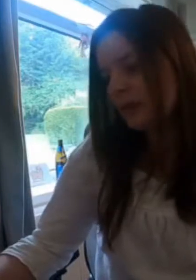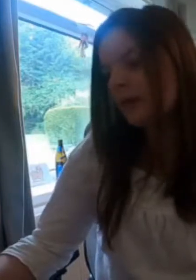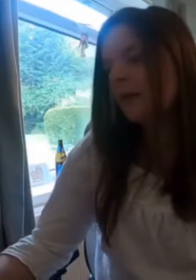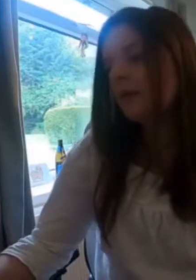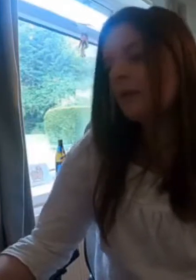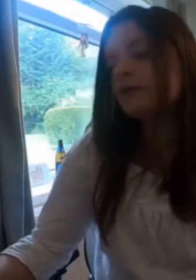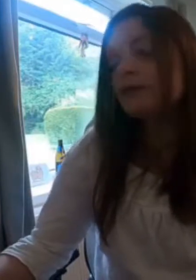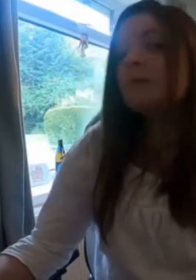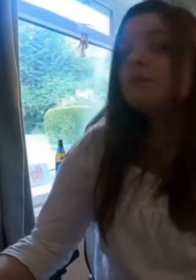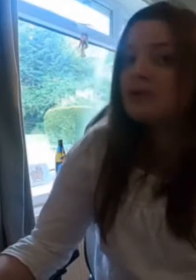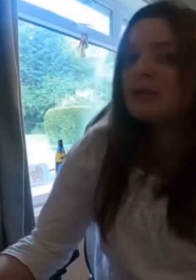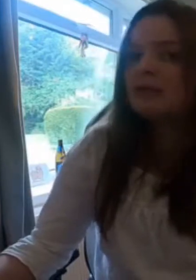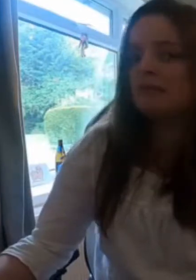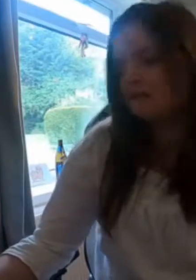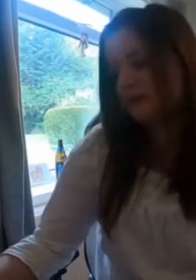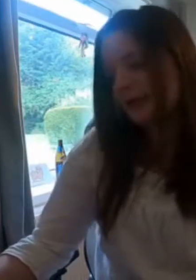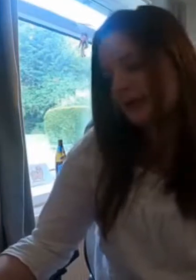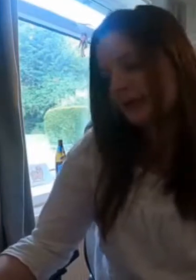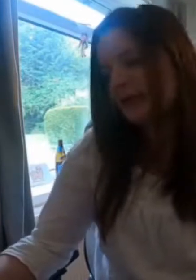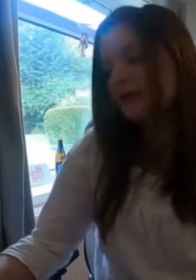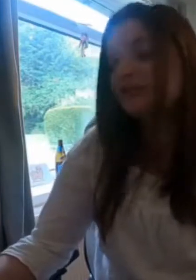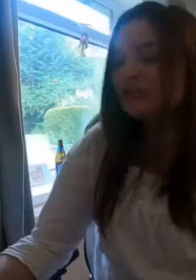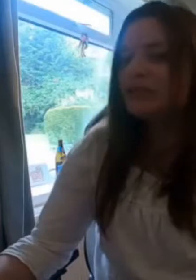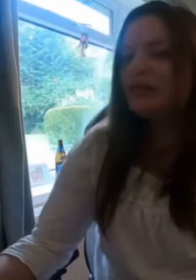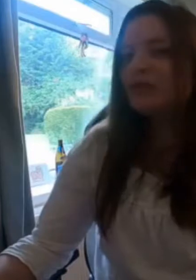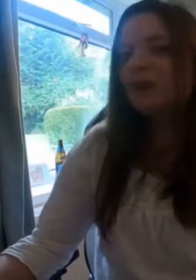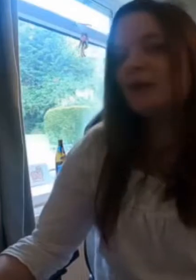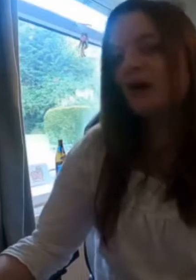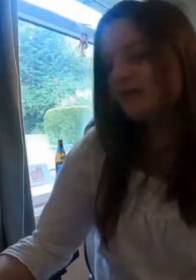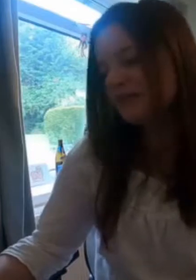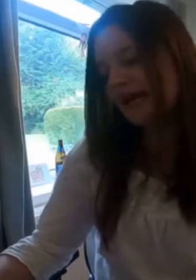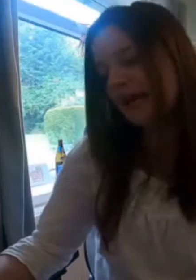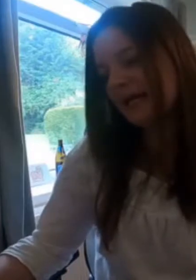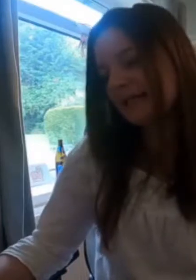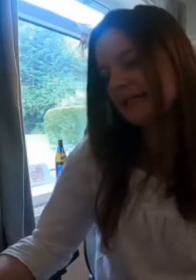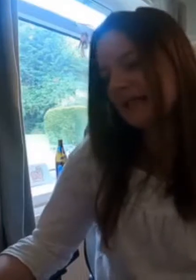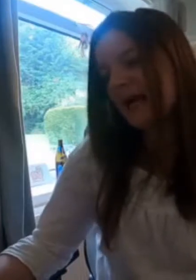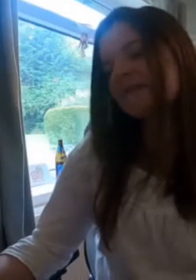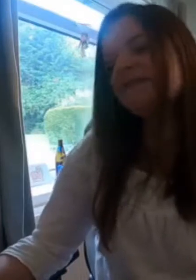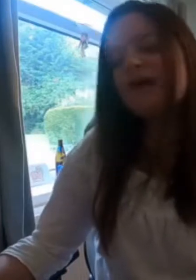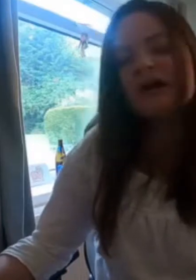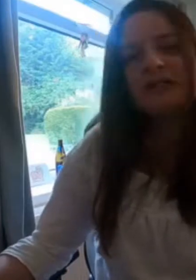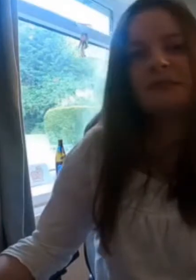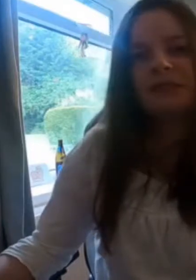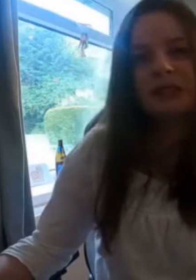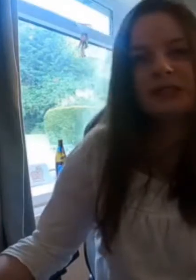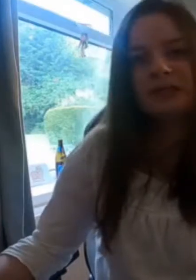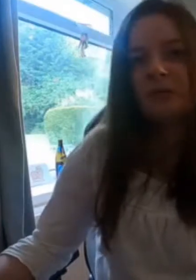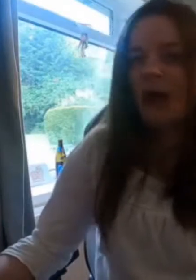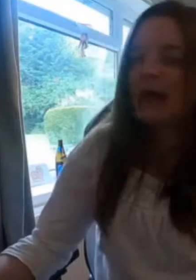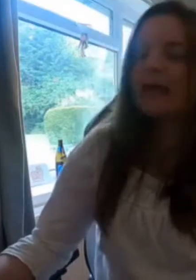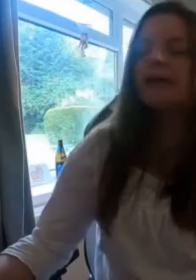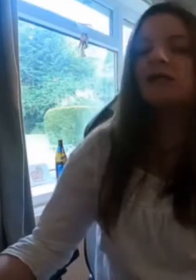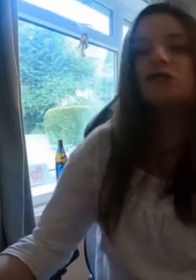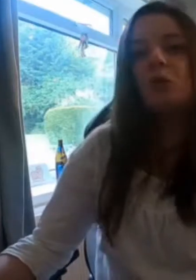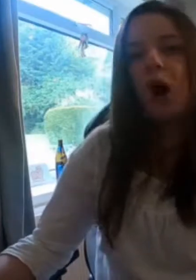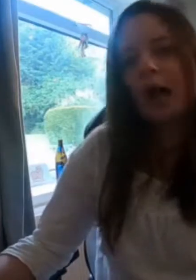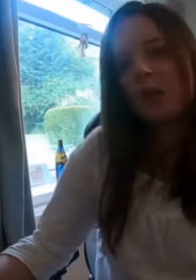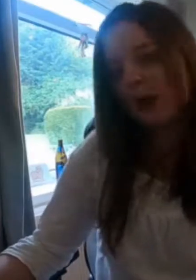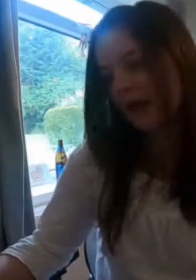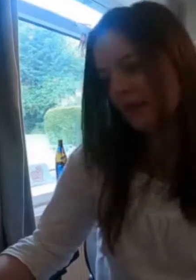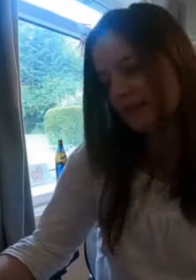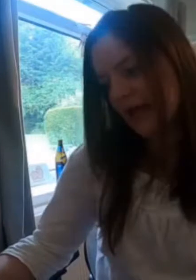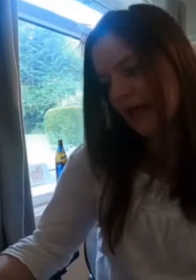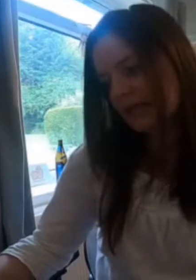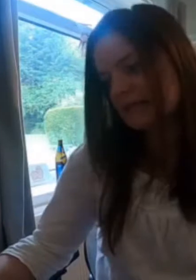course. So breathe, motherfucker, just like Wim Hof says, and find a productive way to